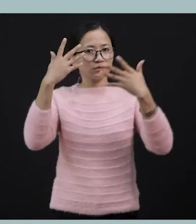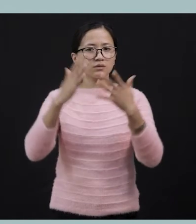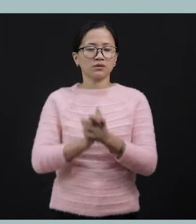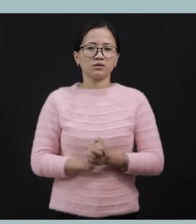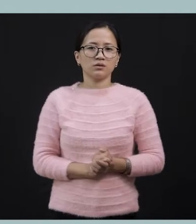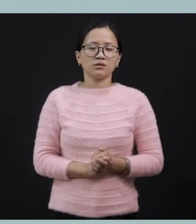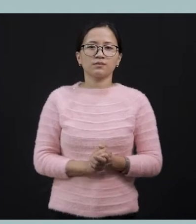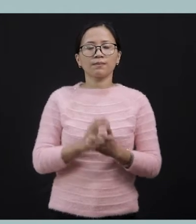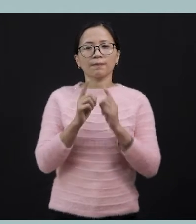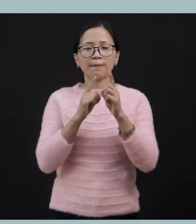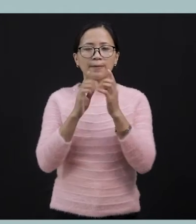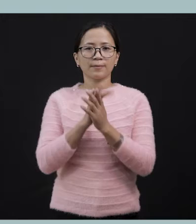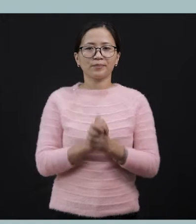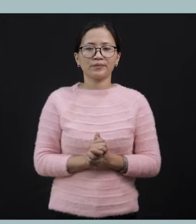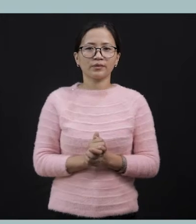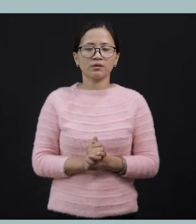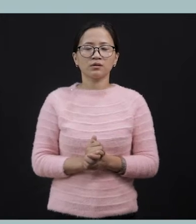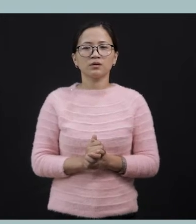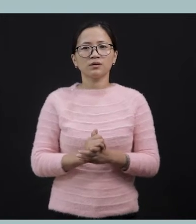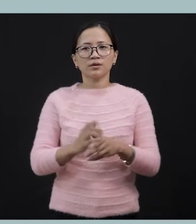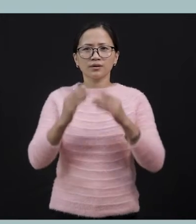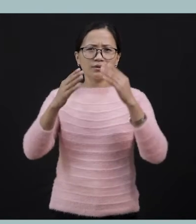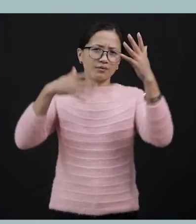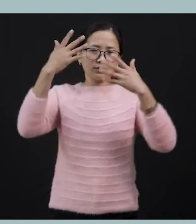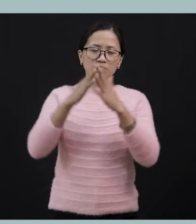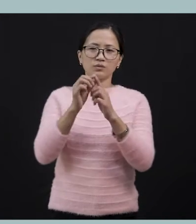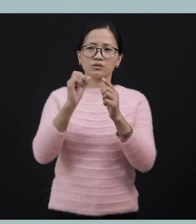And we'll discuss about the air pollution,